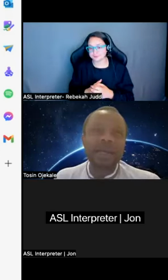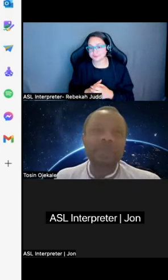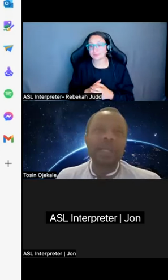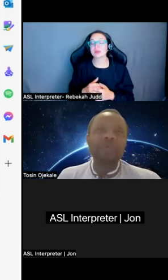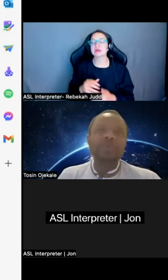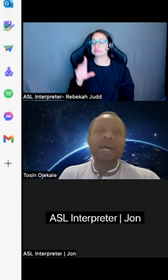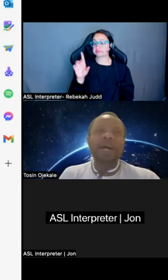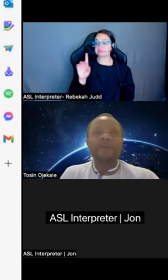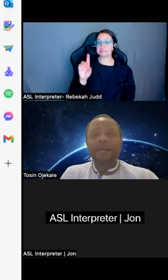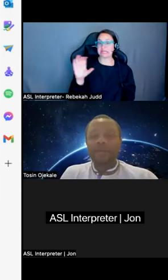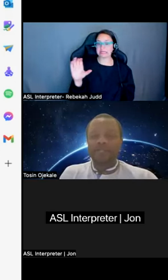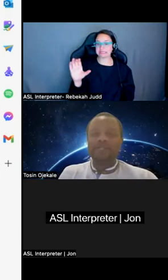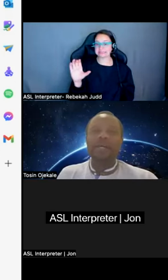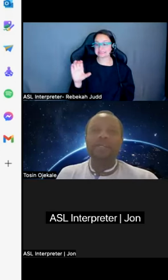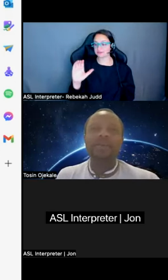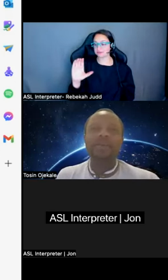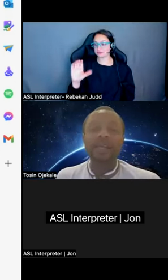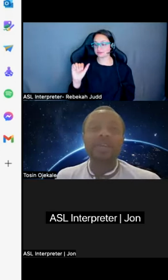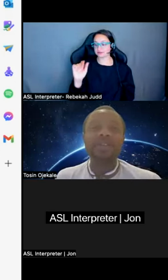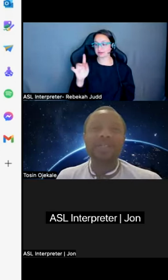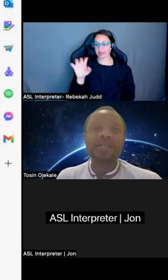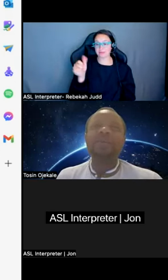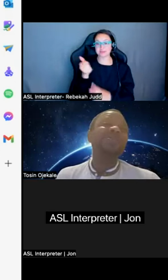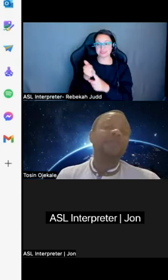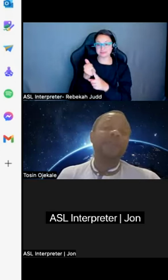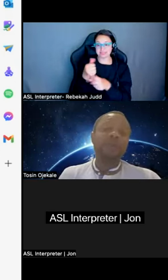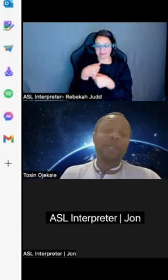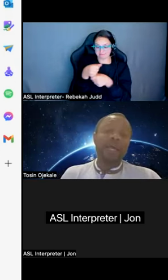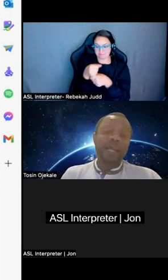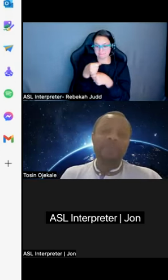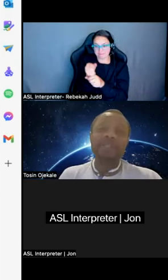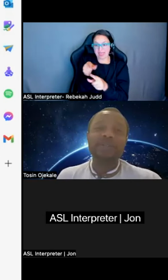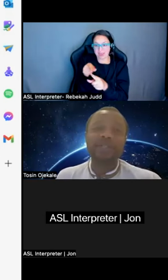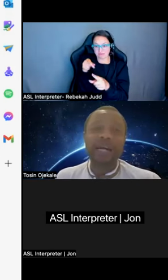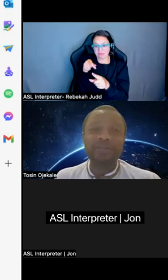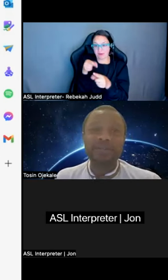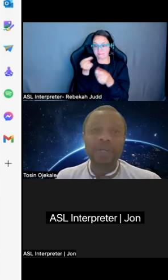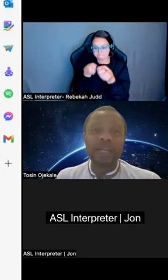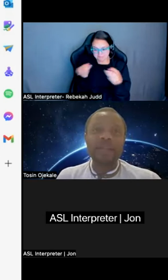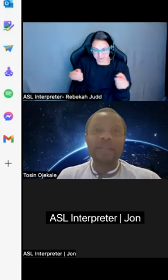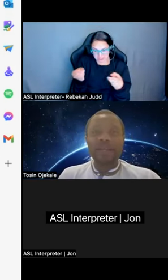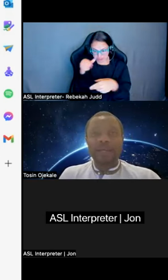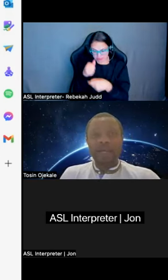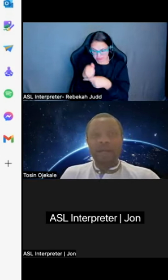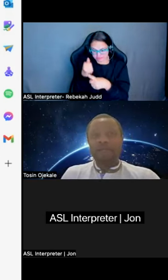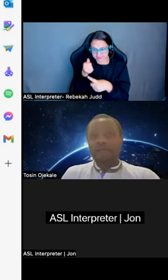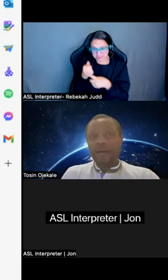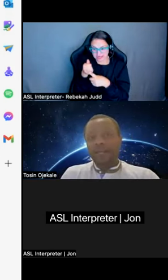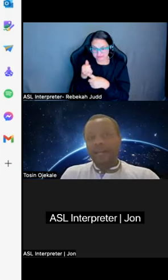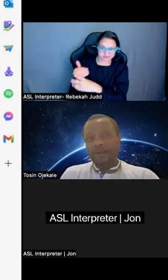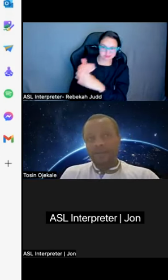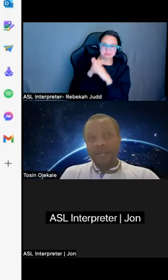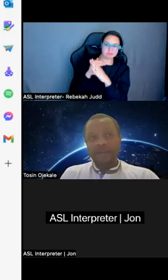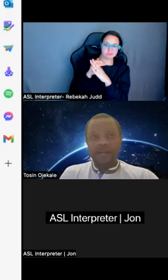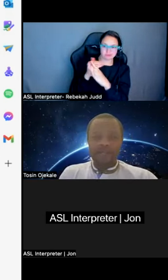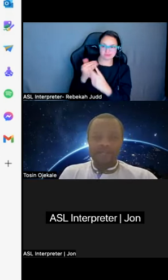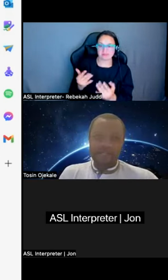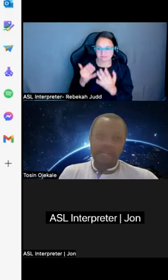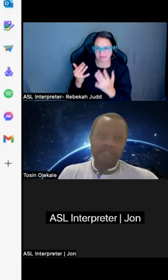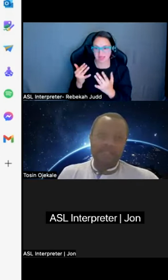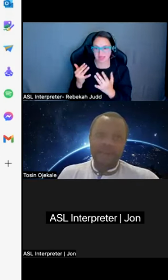center cables are fire resistant, okay? Not just most of the equipment, like I mentioned, are usually